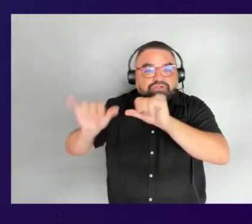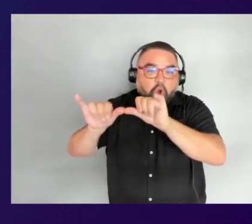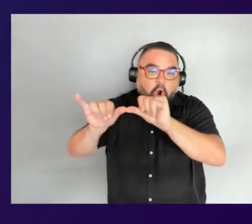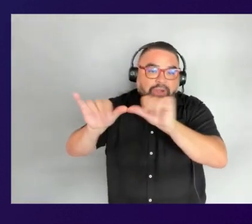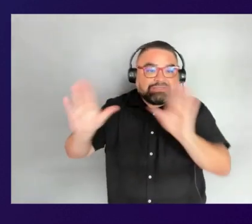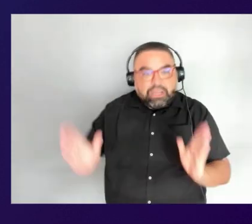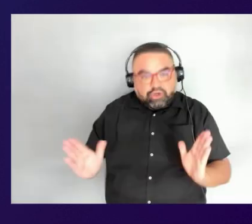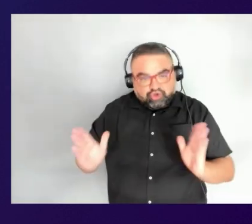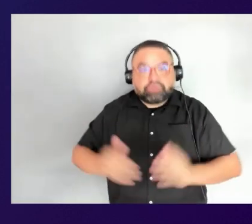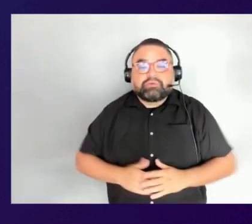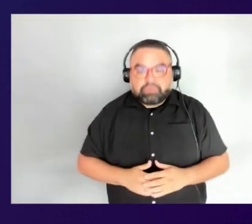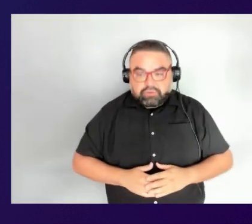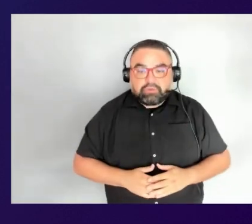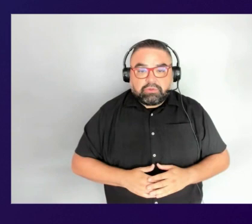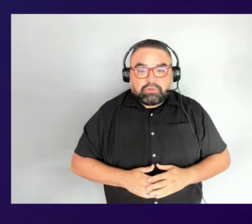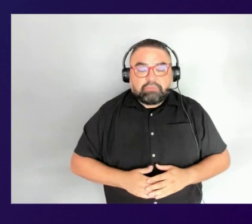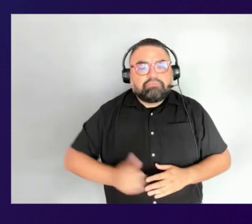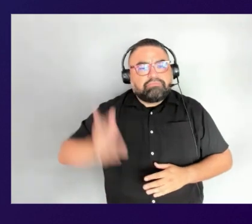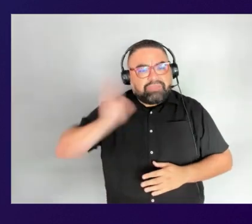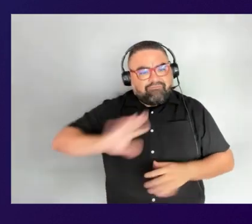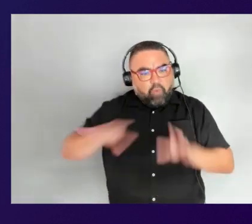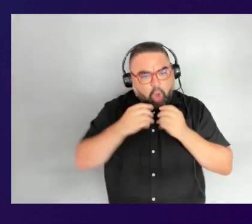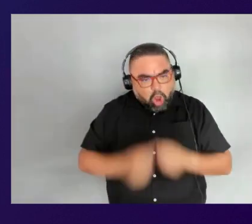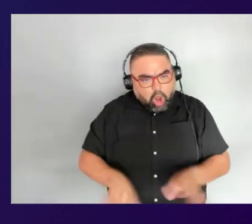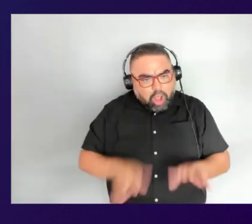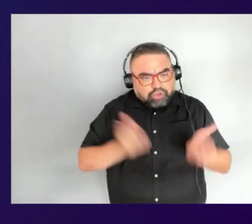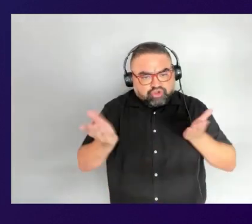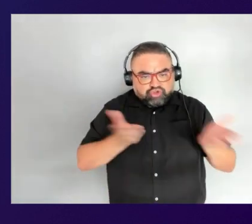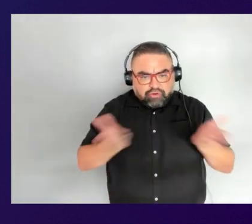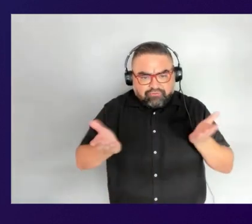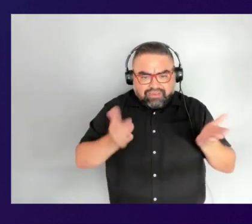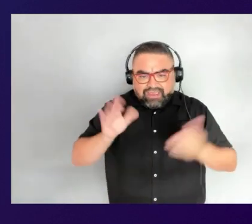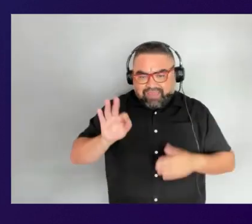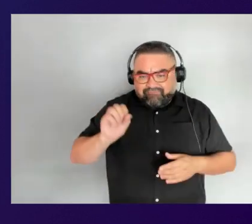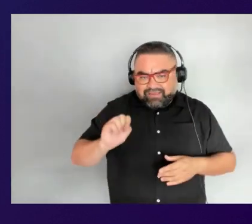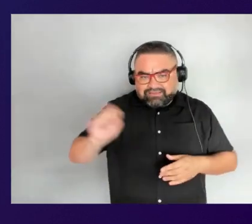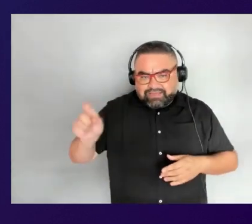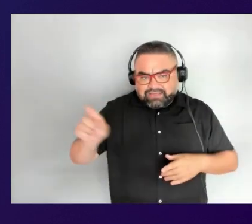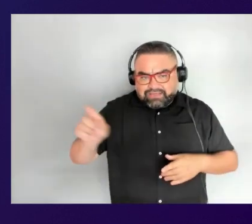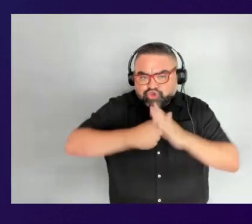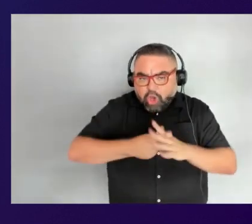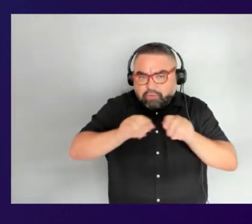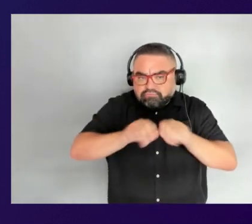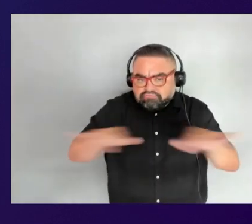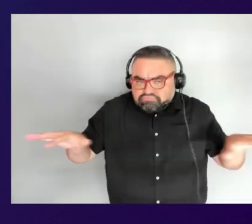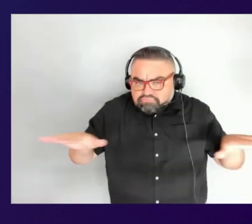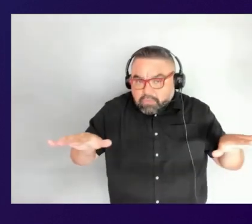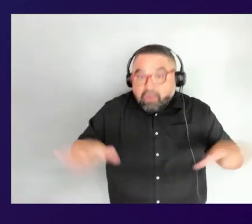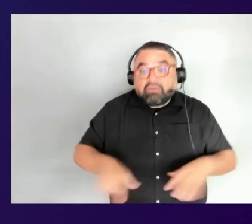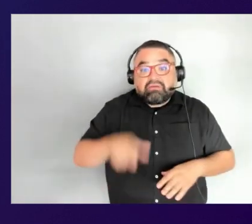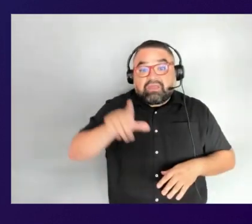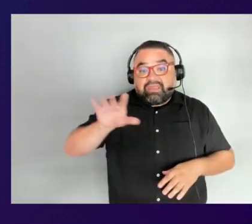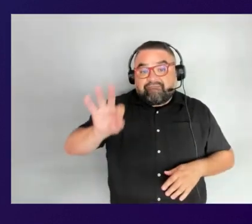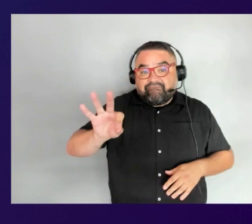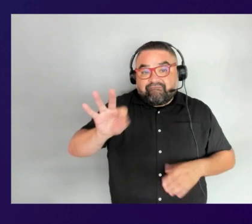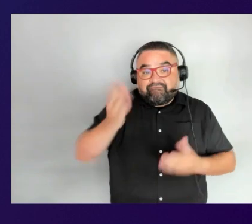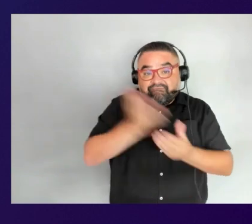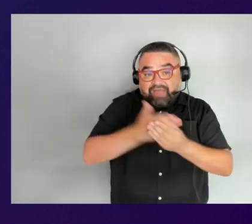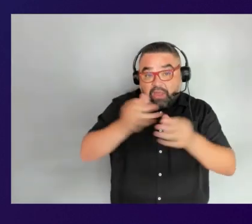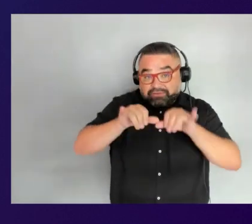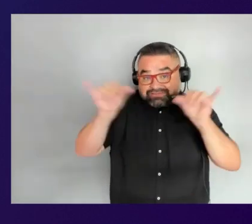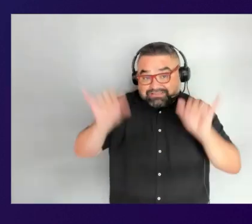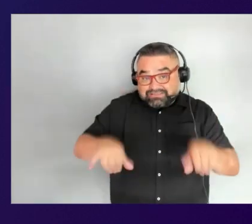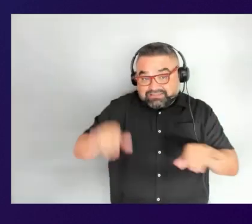So we launched a service back in 2018 called Amazon FSx to help with all this. Amazon FSx, which stands for File System